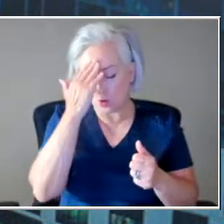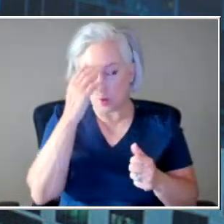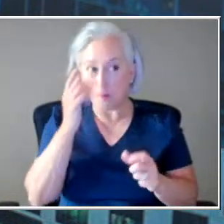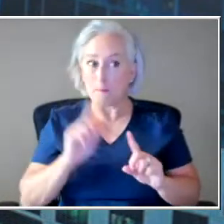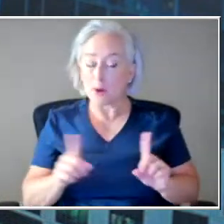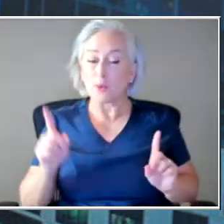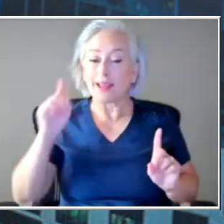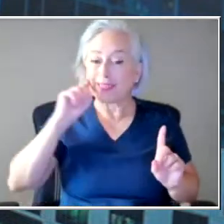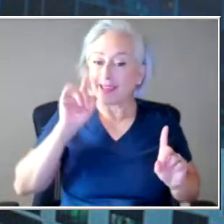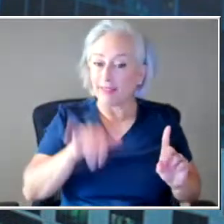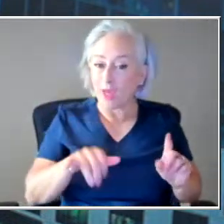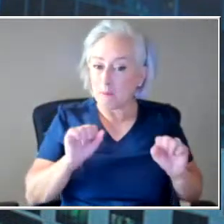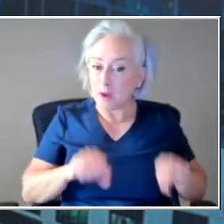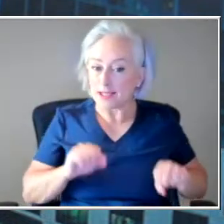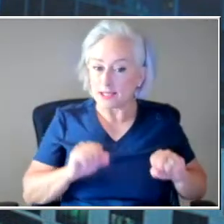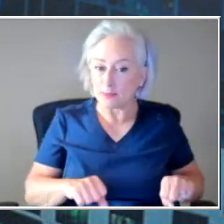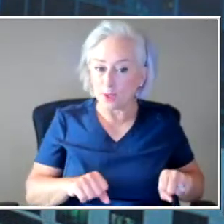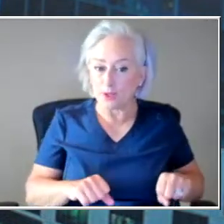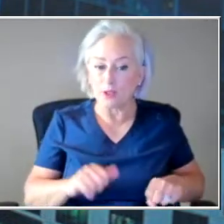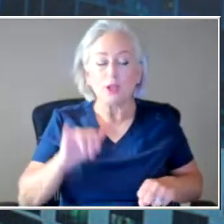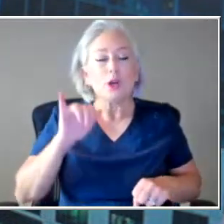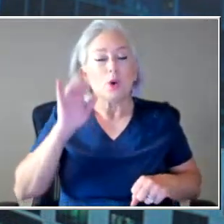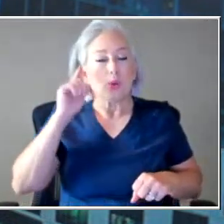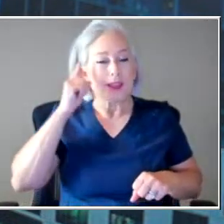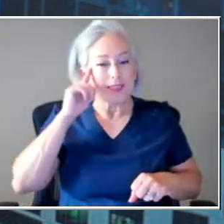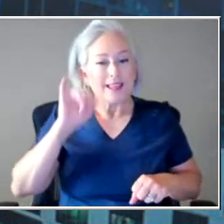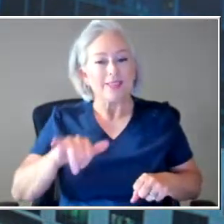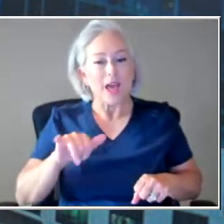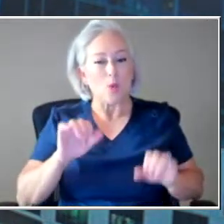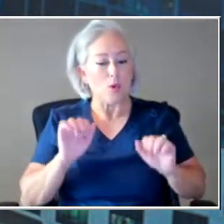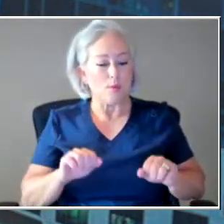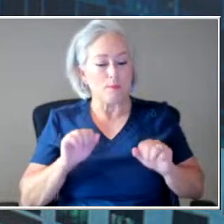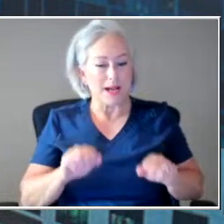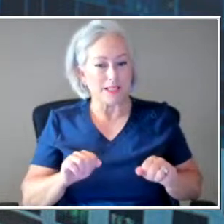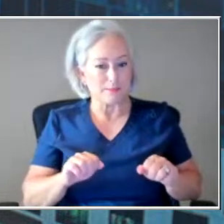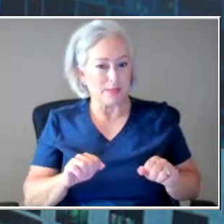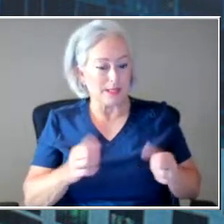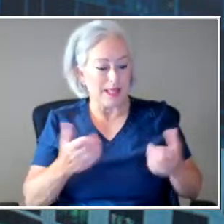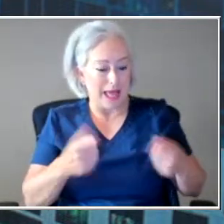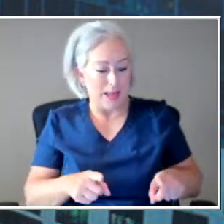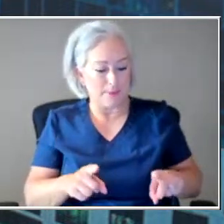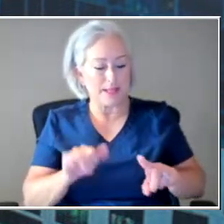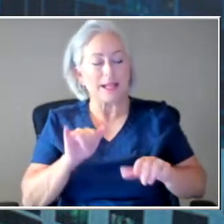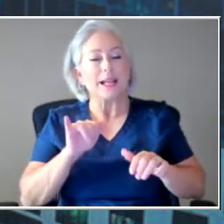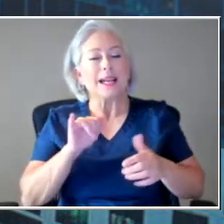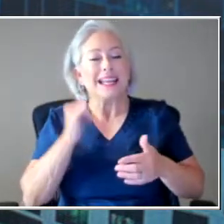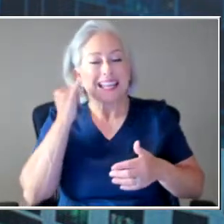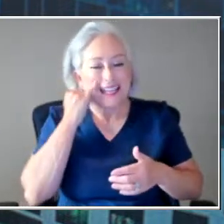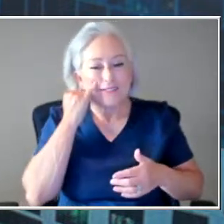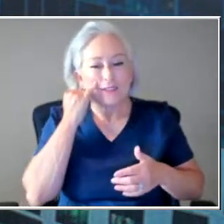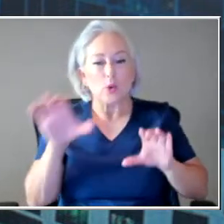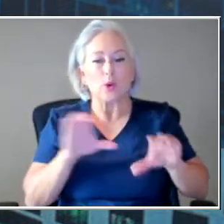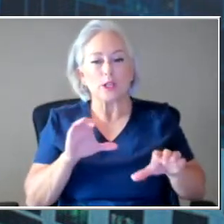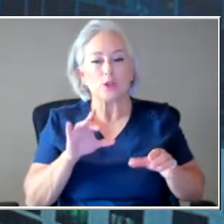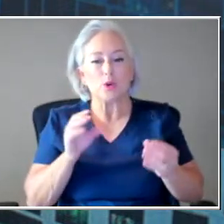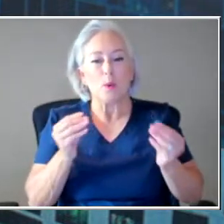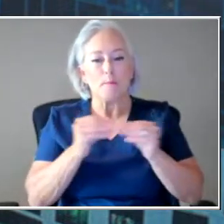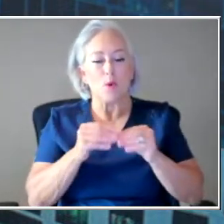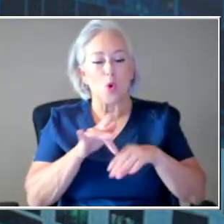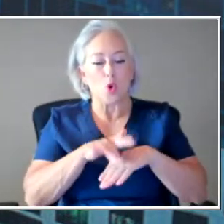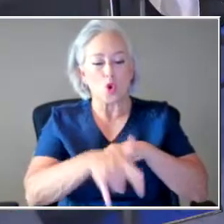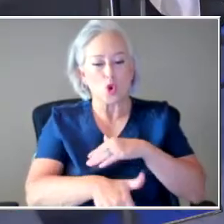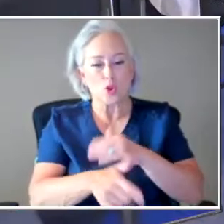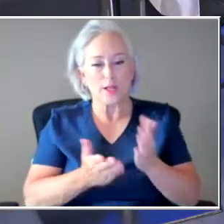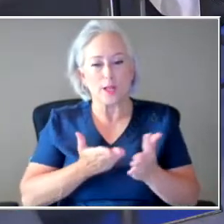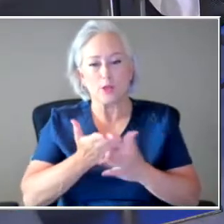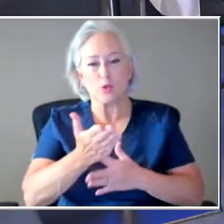to increasingly be likely if we move this up earlier in the therapy for patients to the front line.